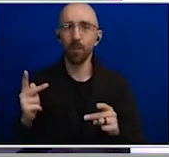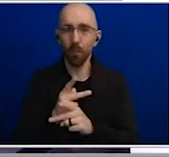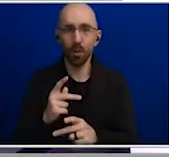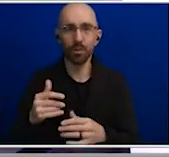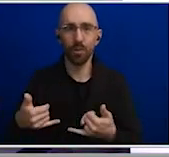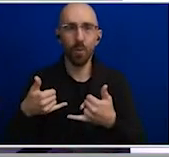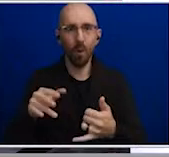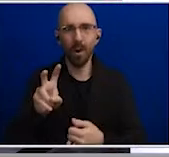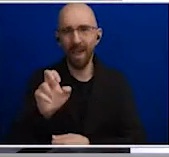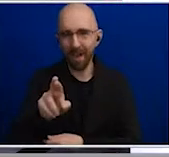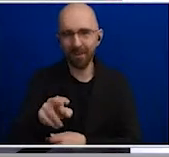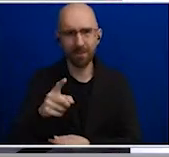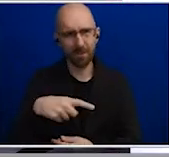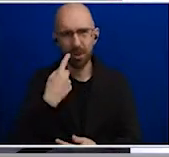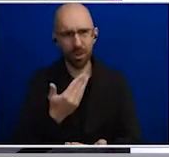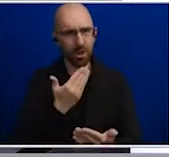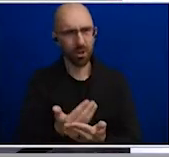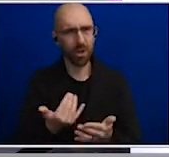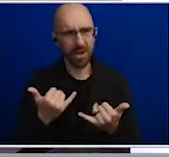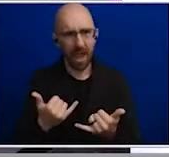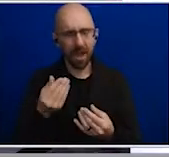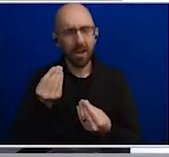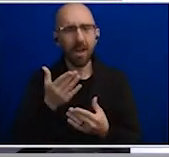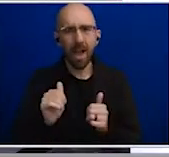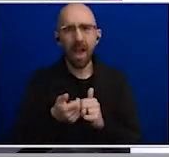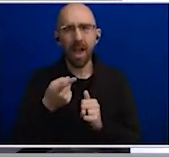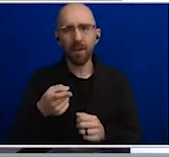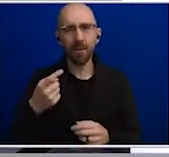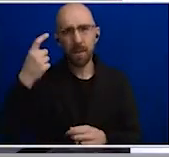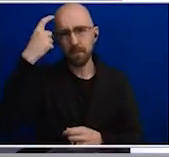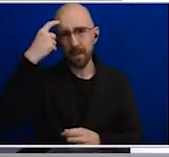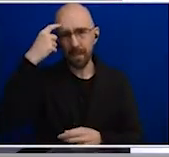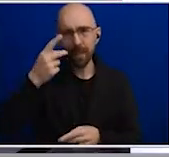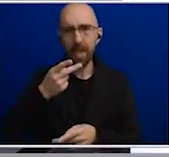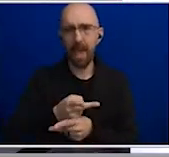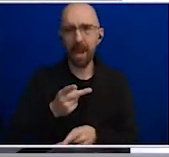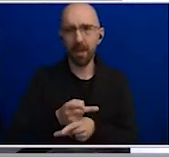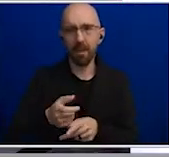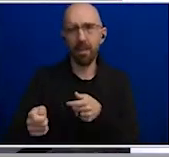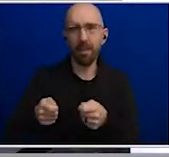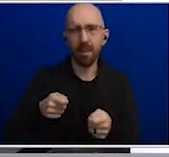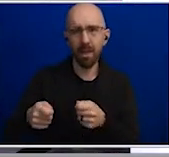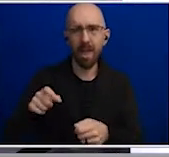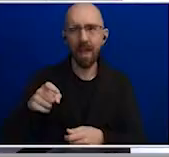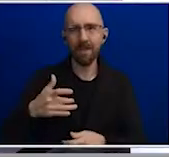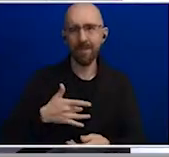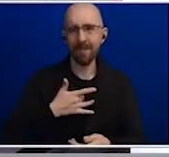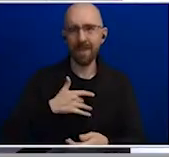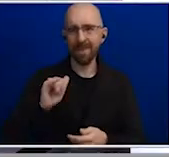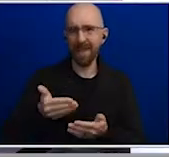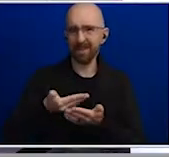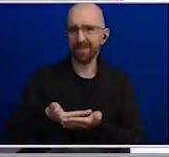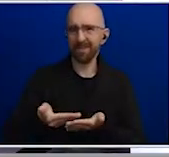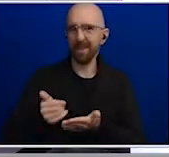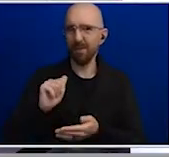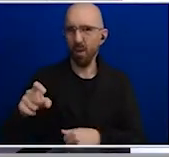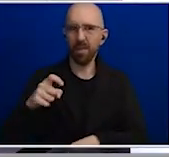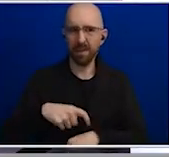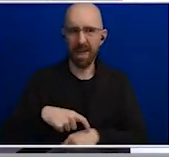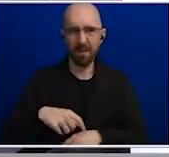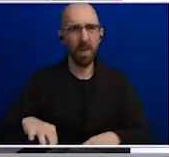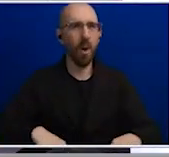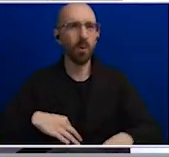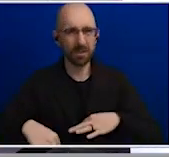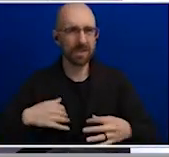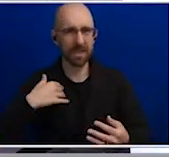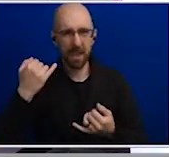so great now. Could you tell us how you mentally handled or coped with having to feel that stuff all the time? He's talking about the hoses, I imagine. And